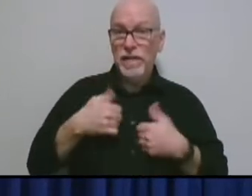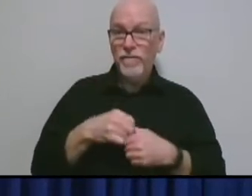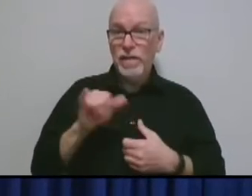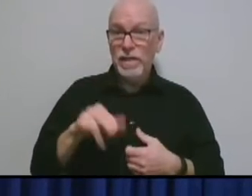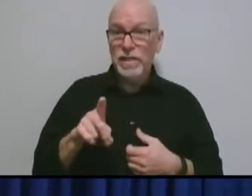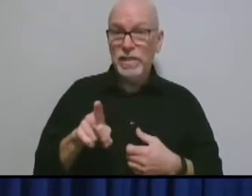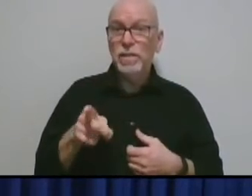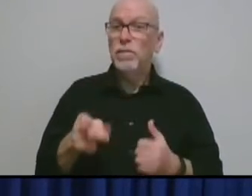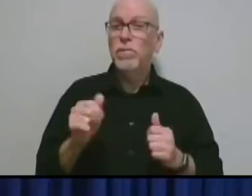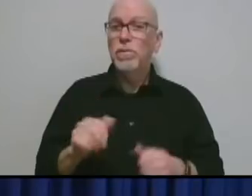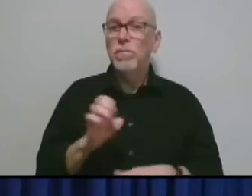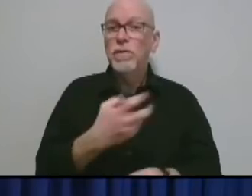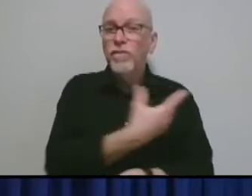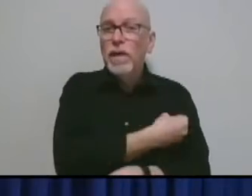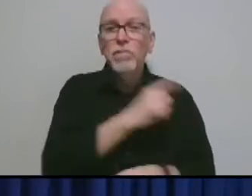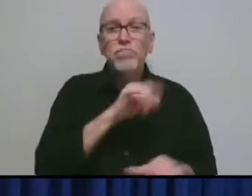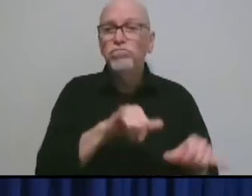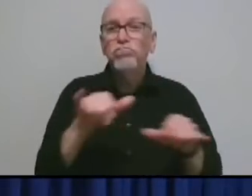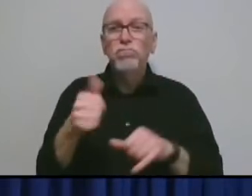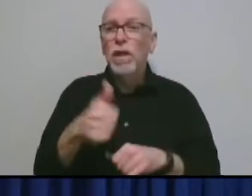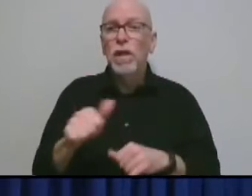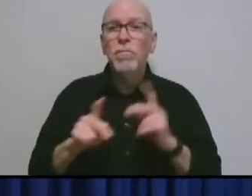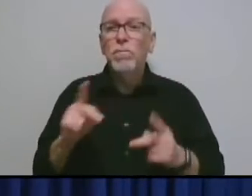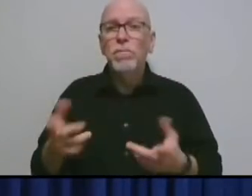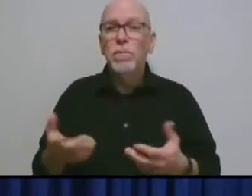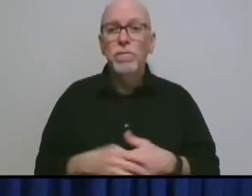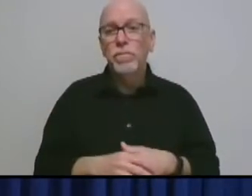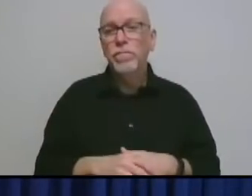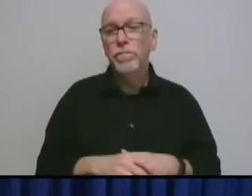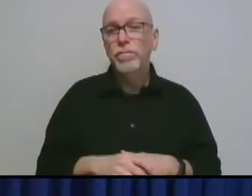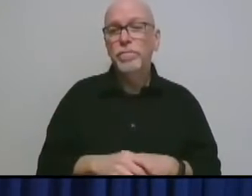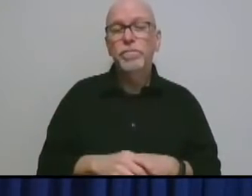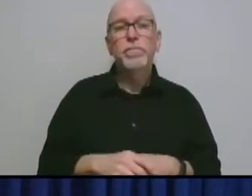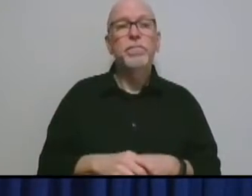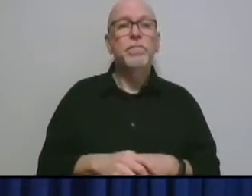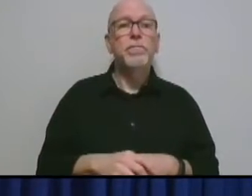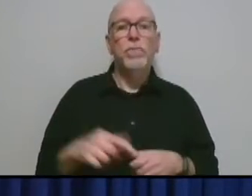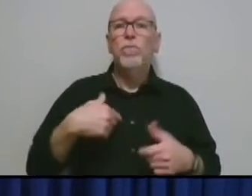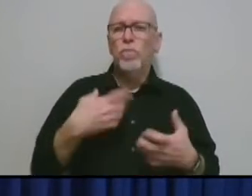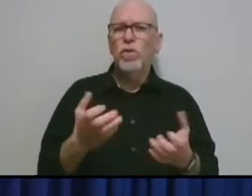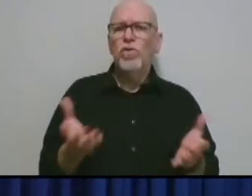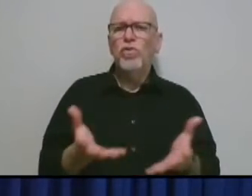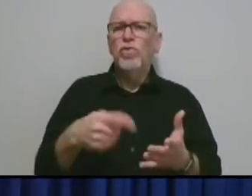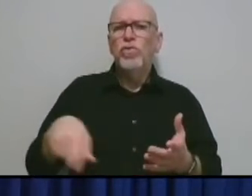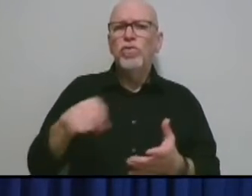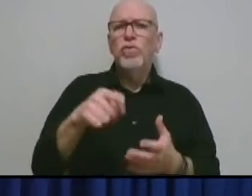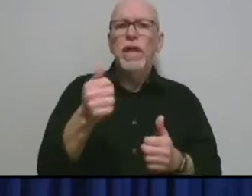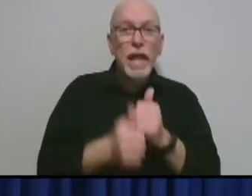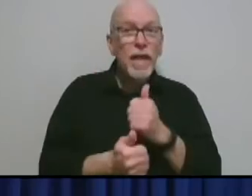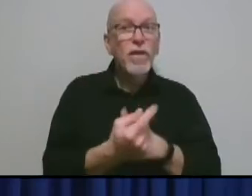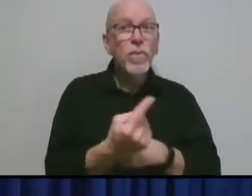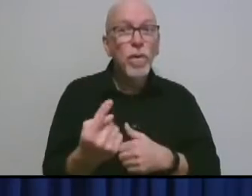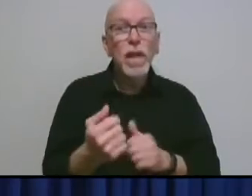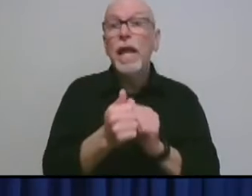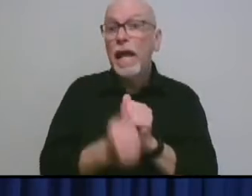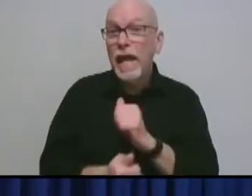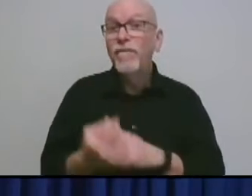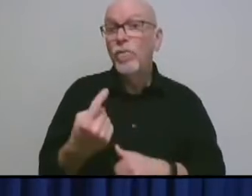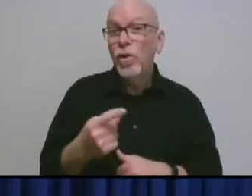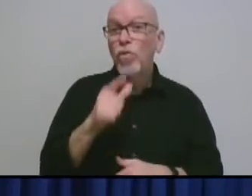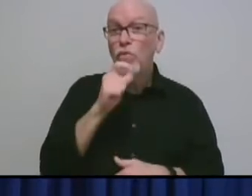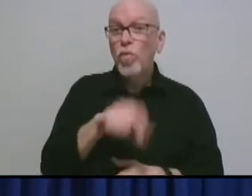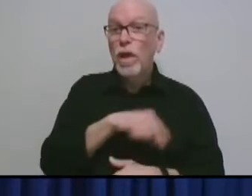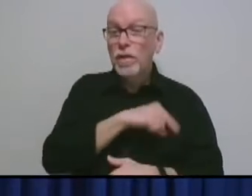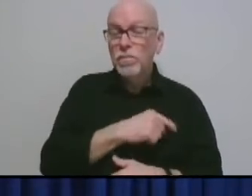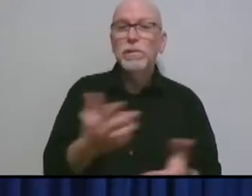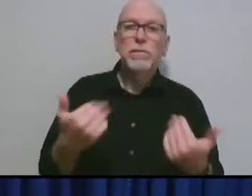may be vaccinated like any other individual. And we want to encourage everyone who is eligible. This is going